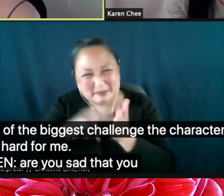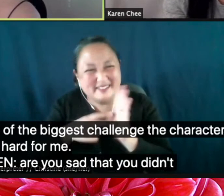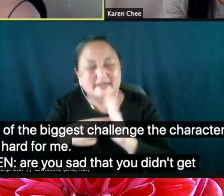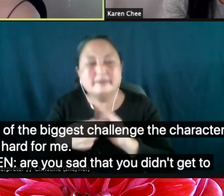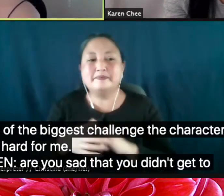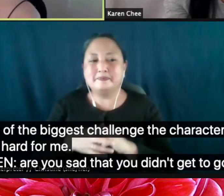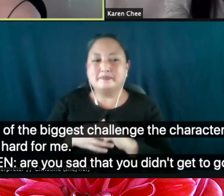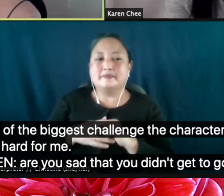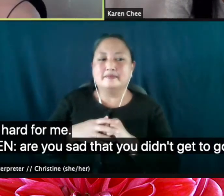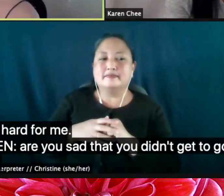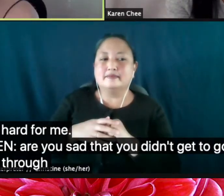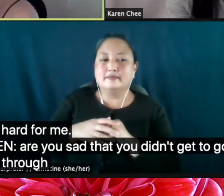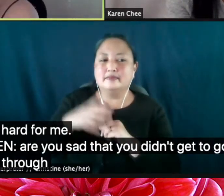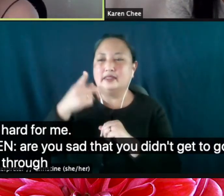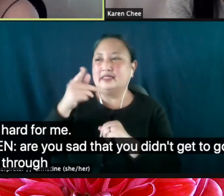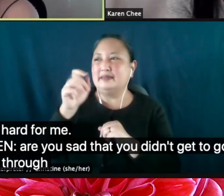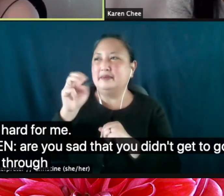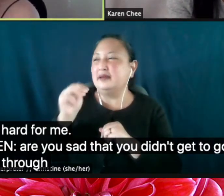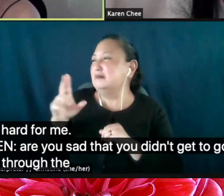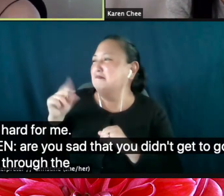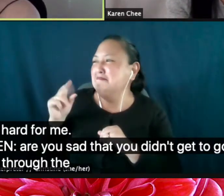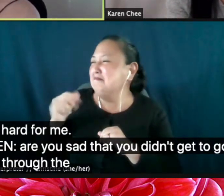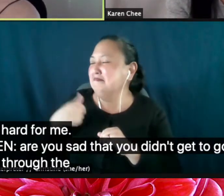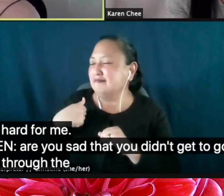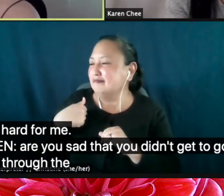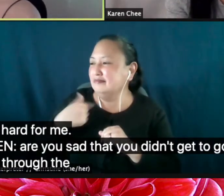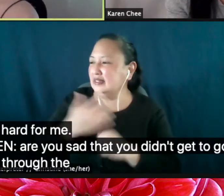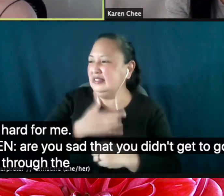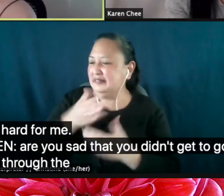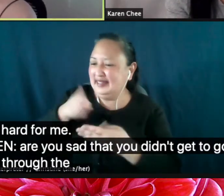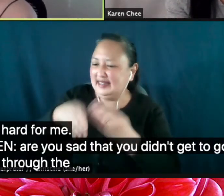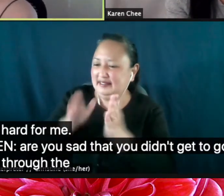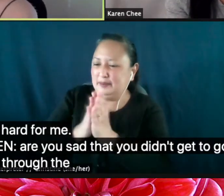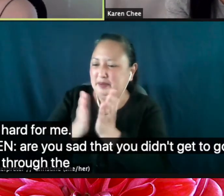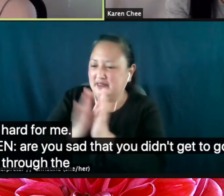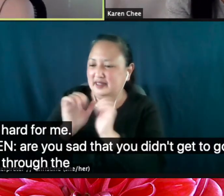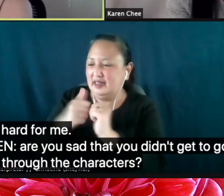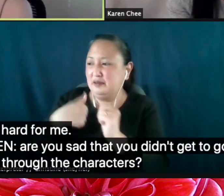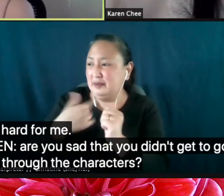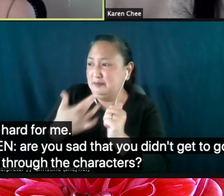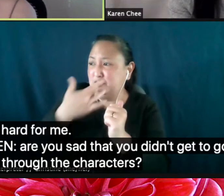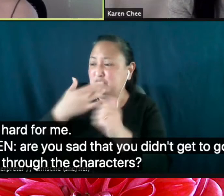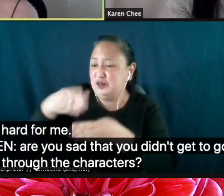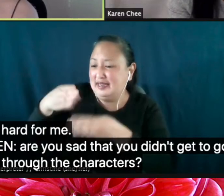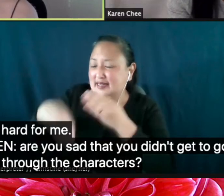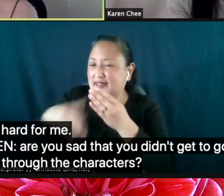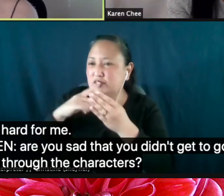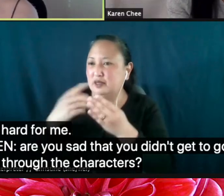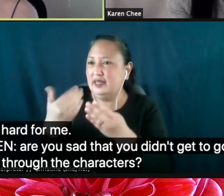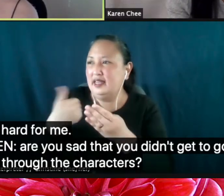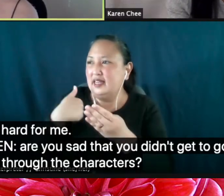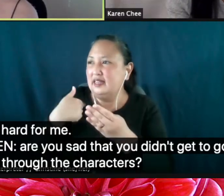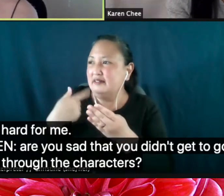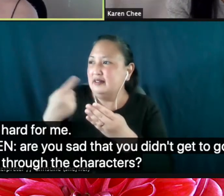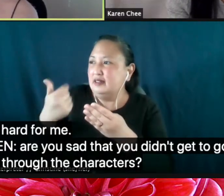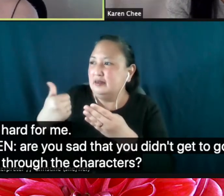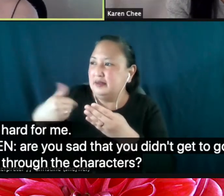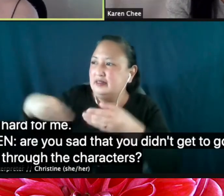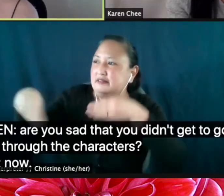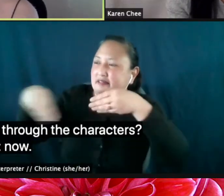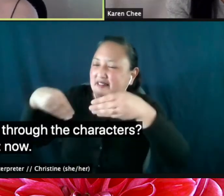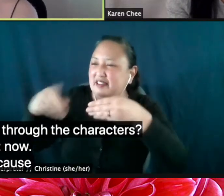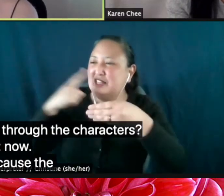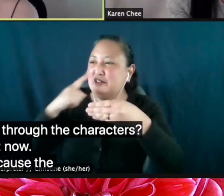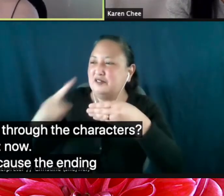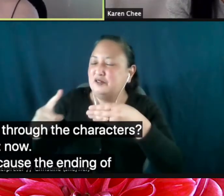I think no, just because the ending of the book and the way I prefer endings is to leave space for interpretation and ambiguity.